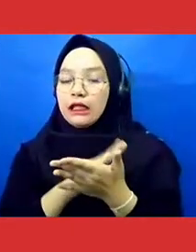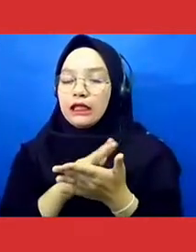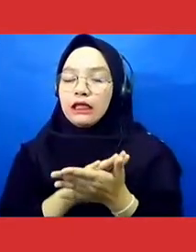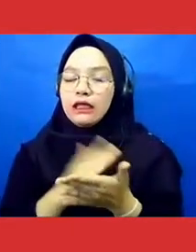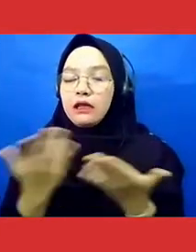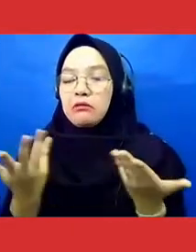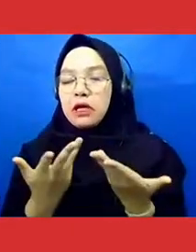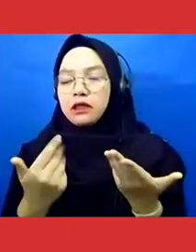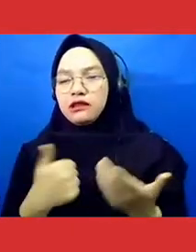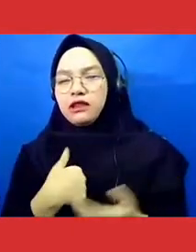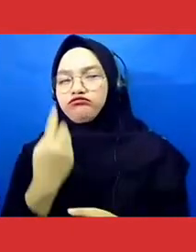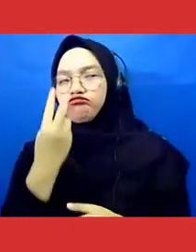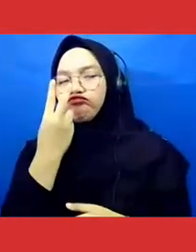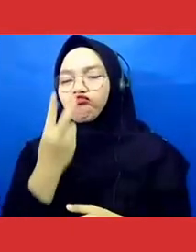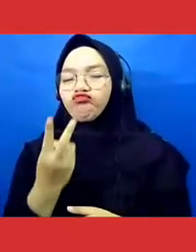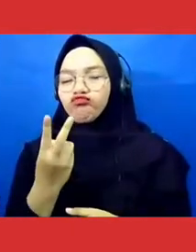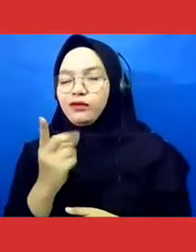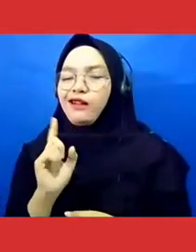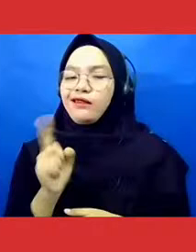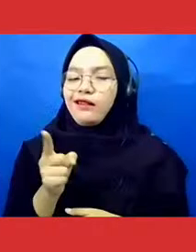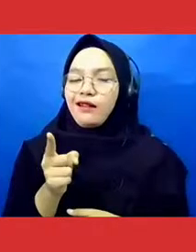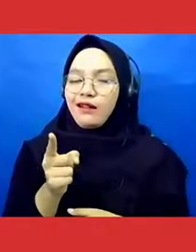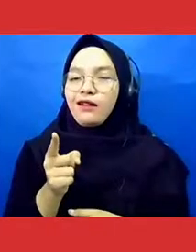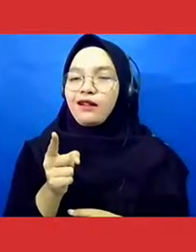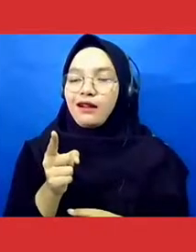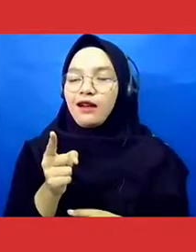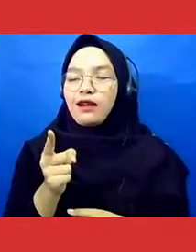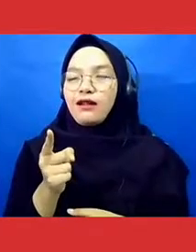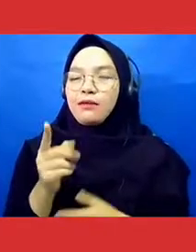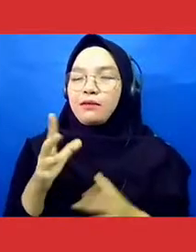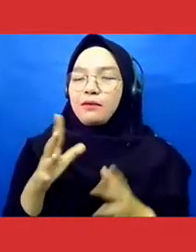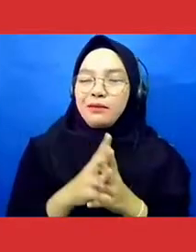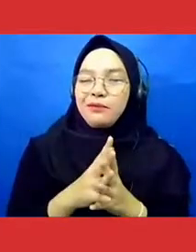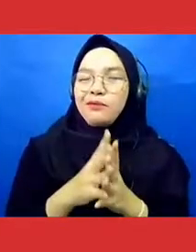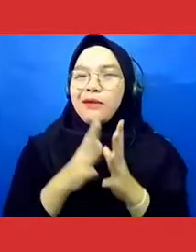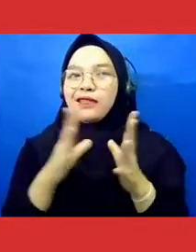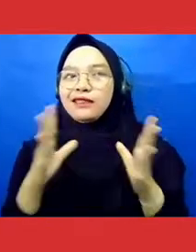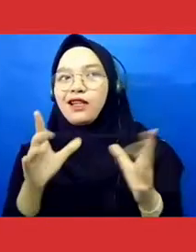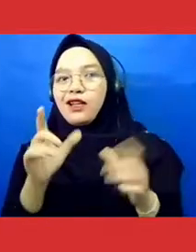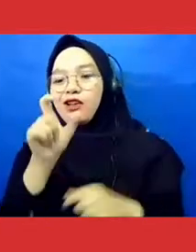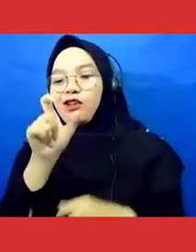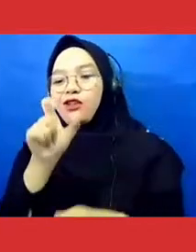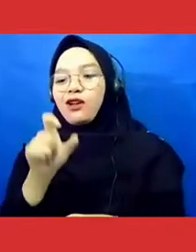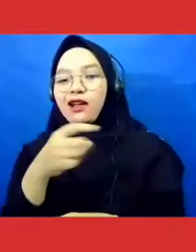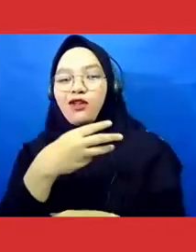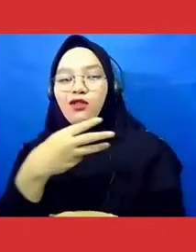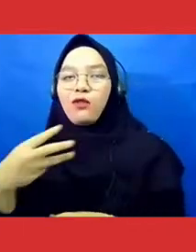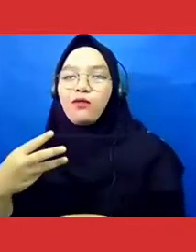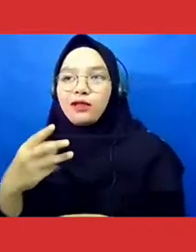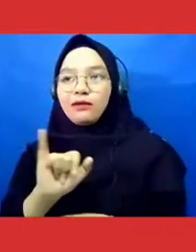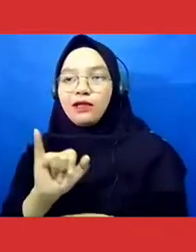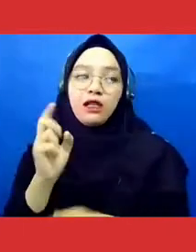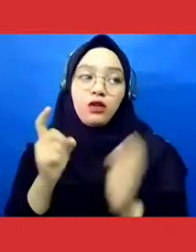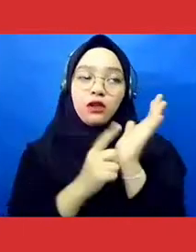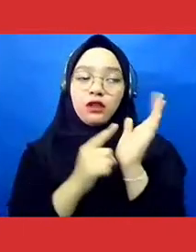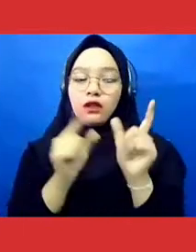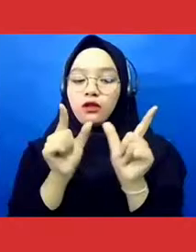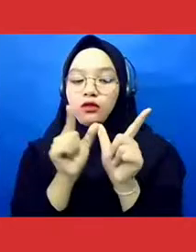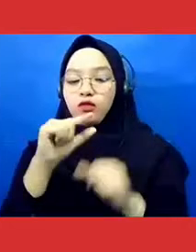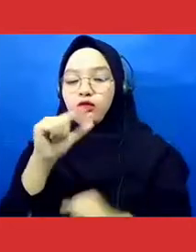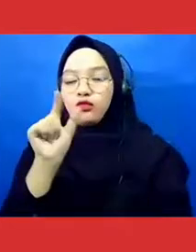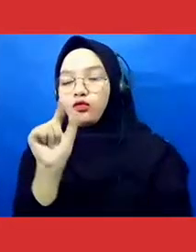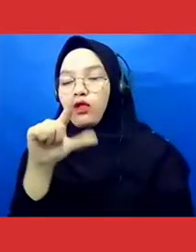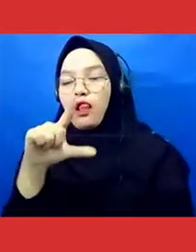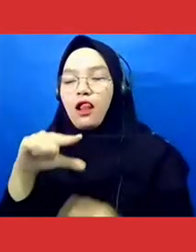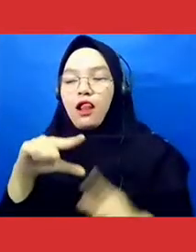participating in this forum, including Dr. Wuran. Dr. Nadia.